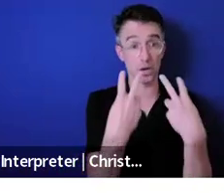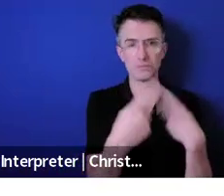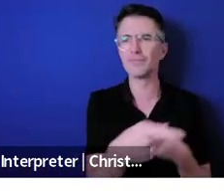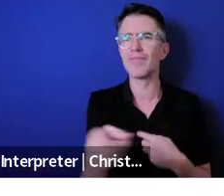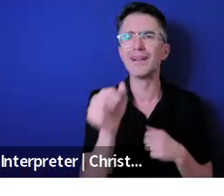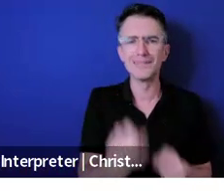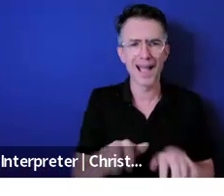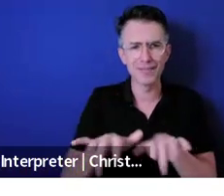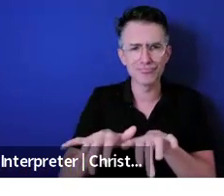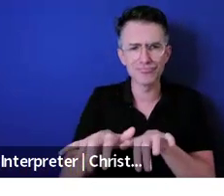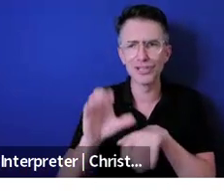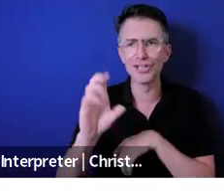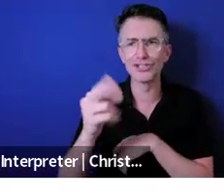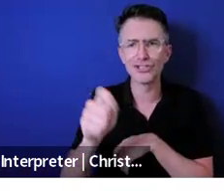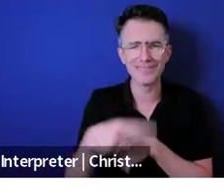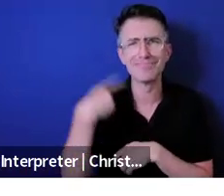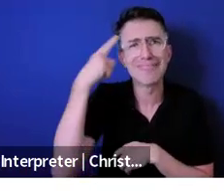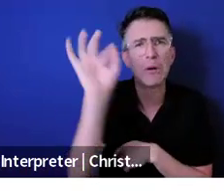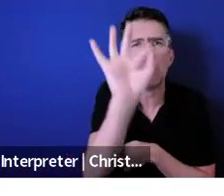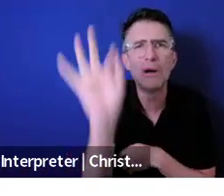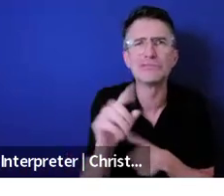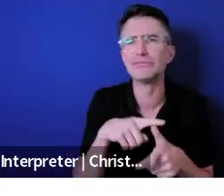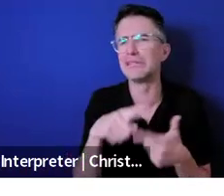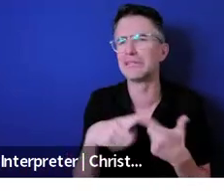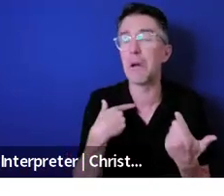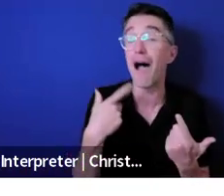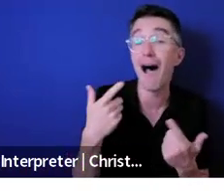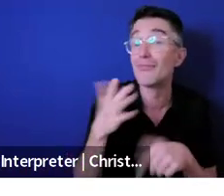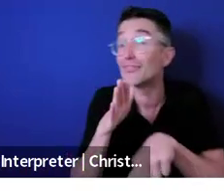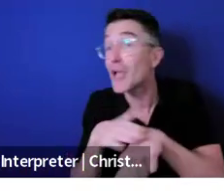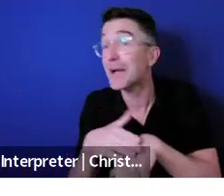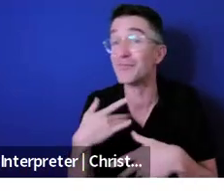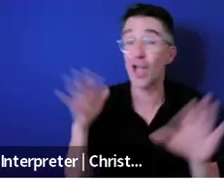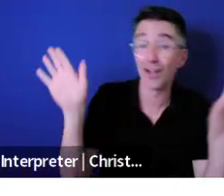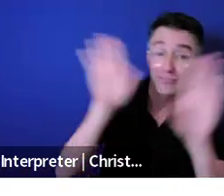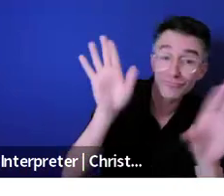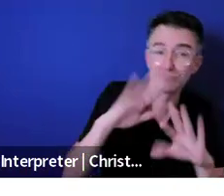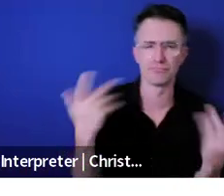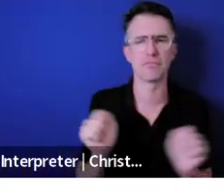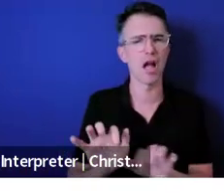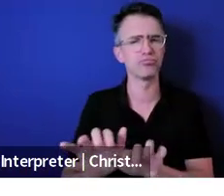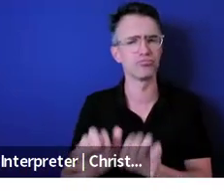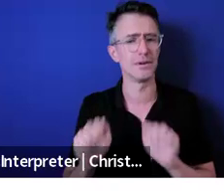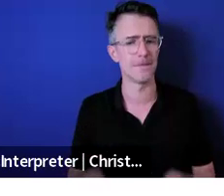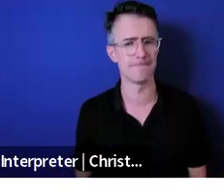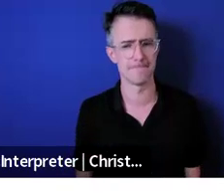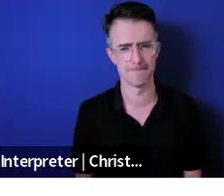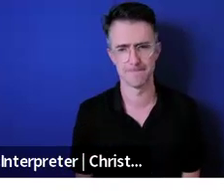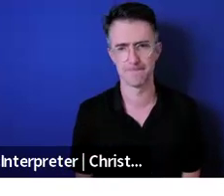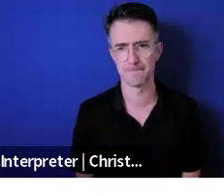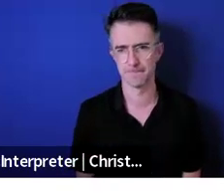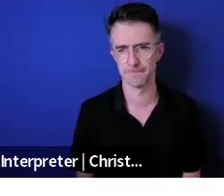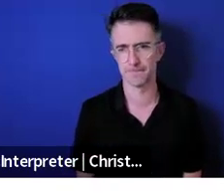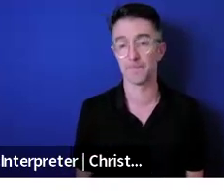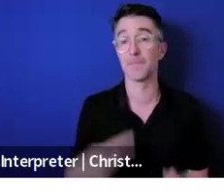link, resources, and discuss among each of us. And we can also use Q&A feature in order to